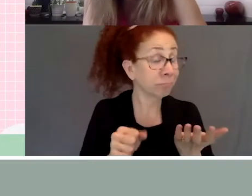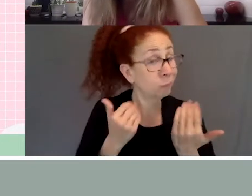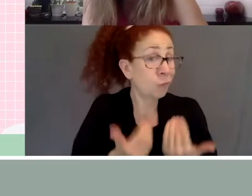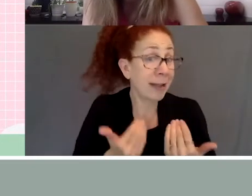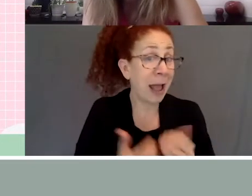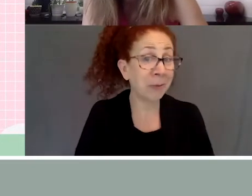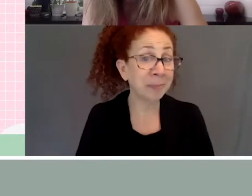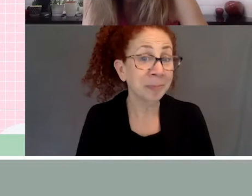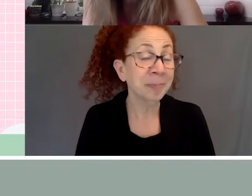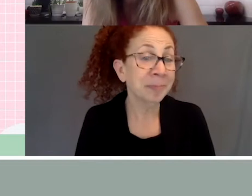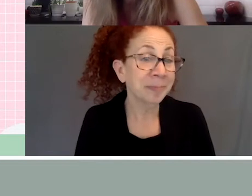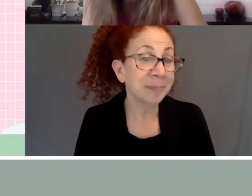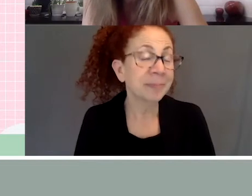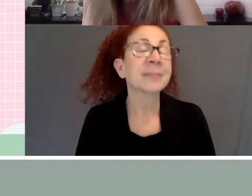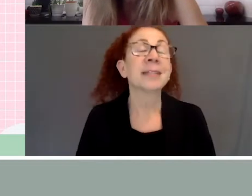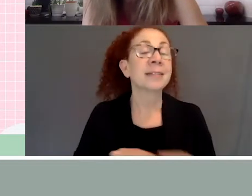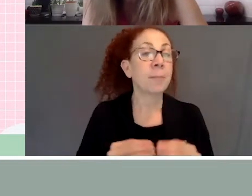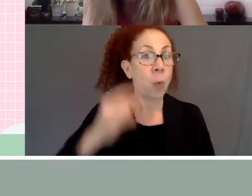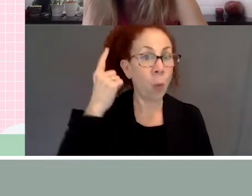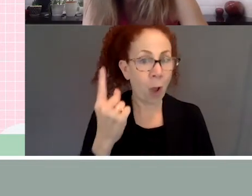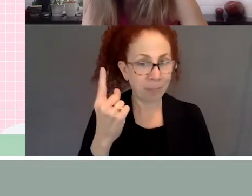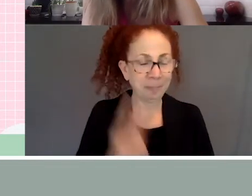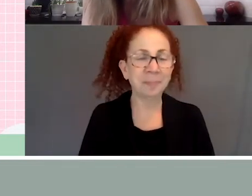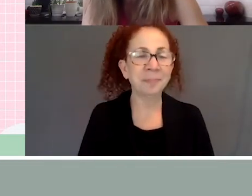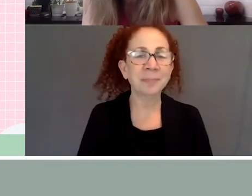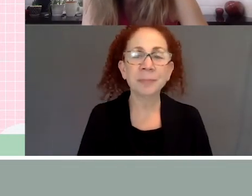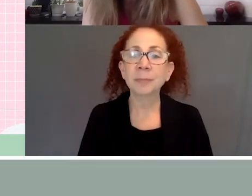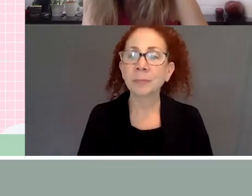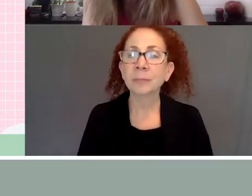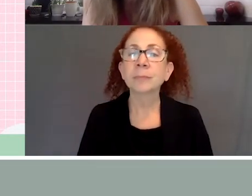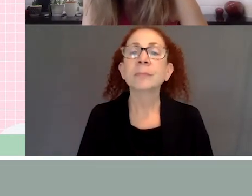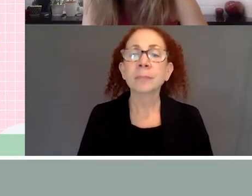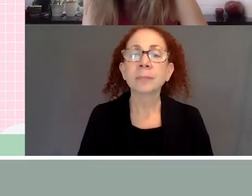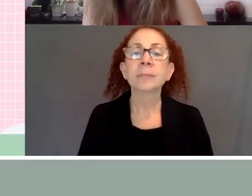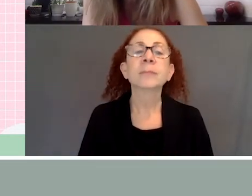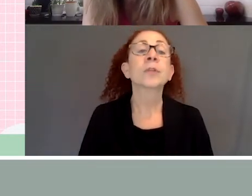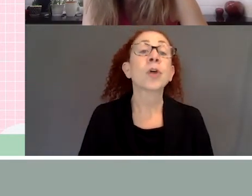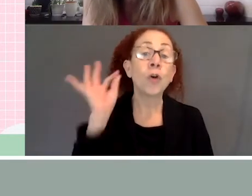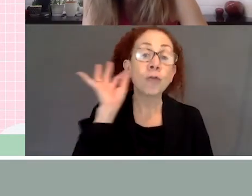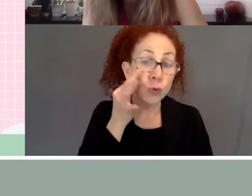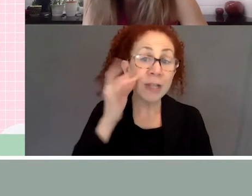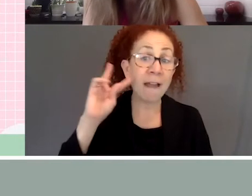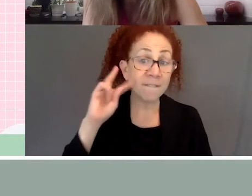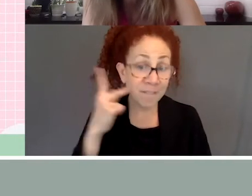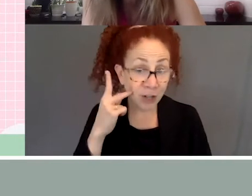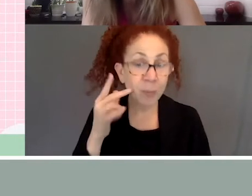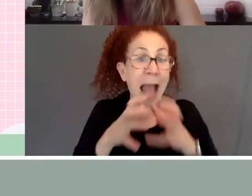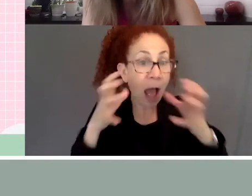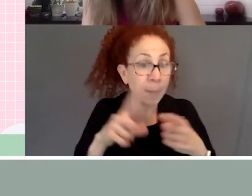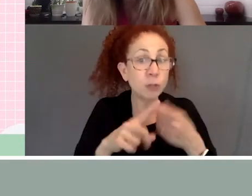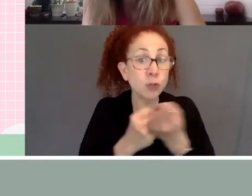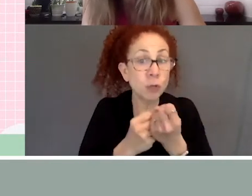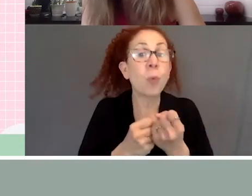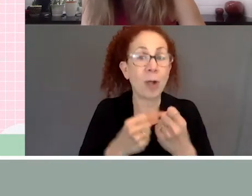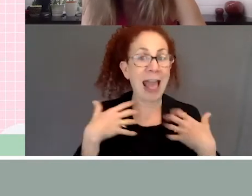immediately. So number one, when we talk about the dose of fruits and vegetables to support health and